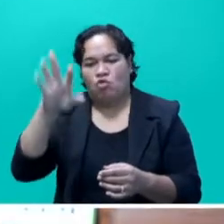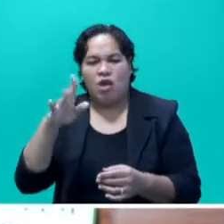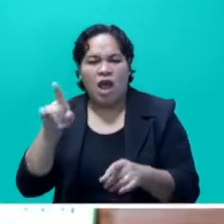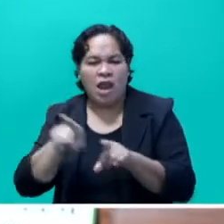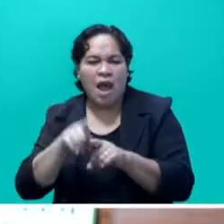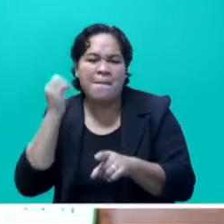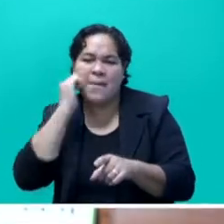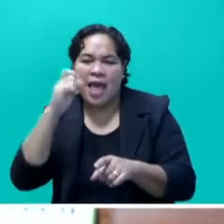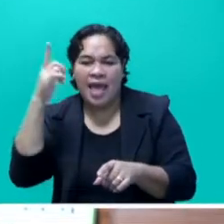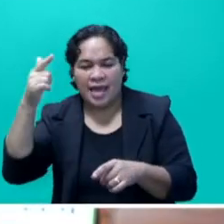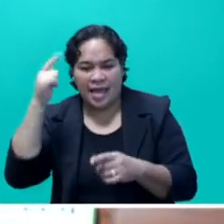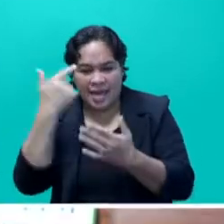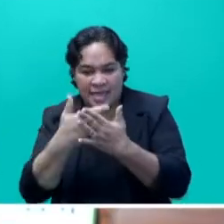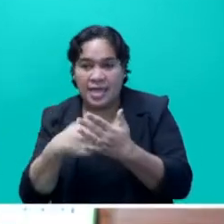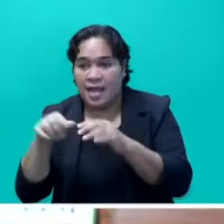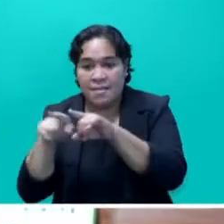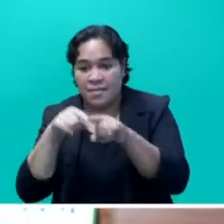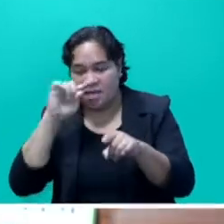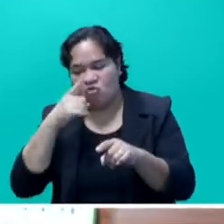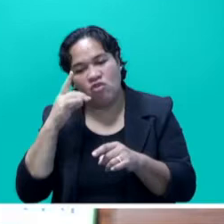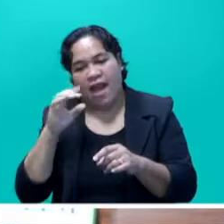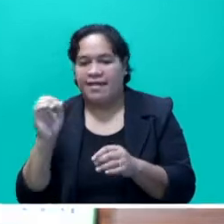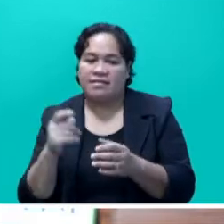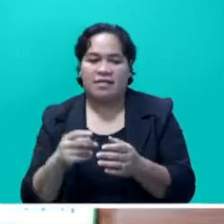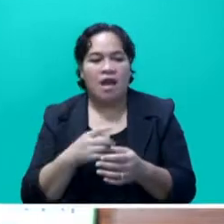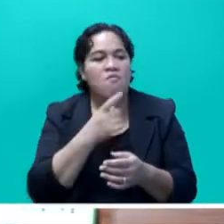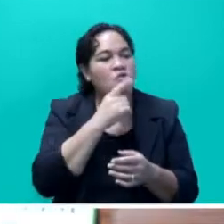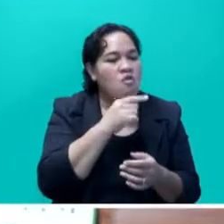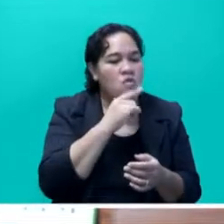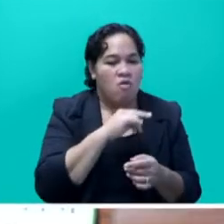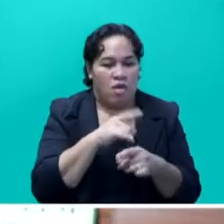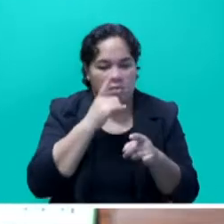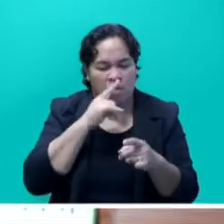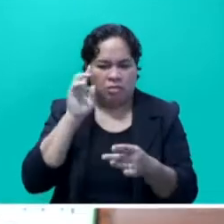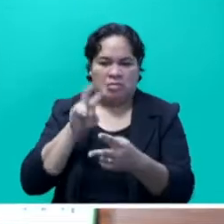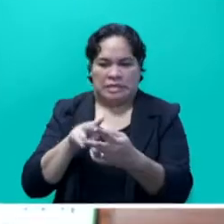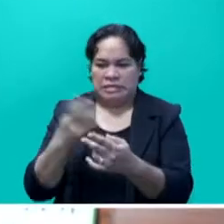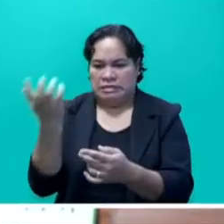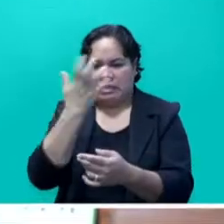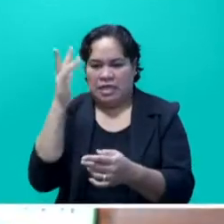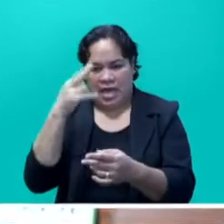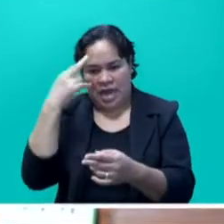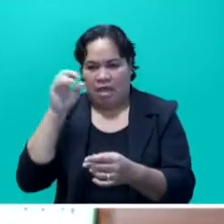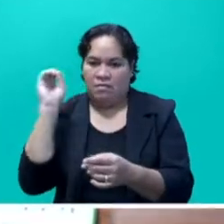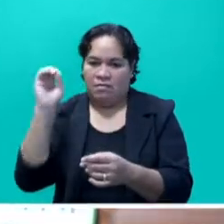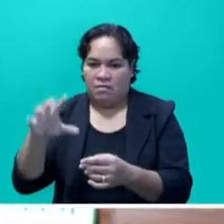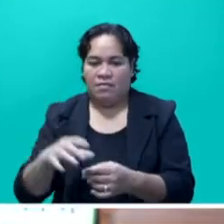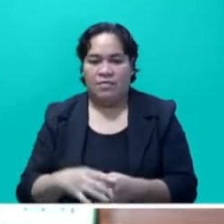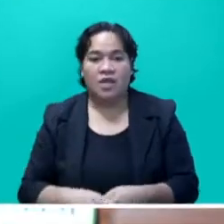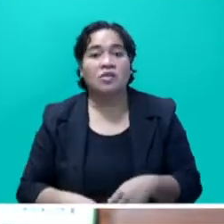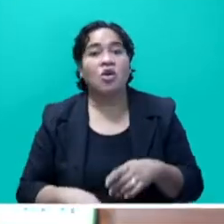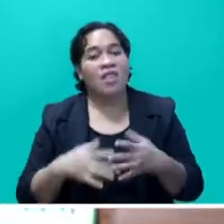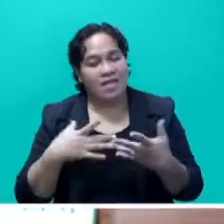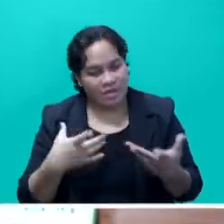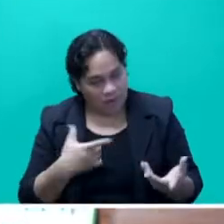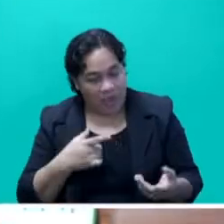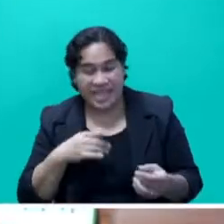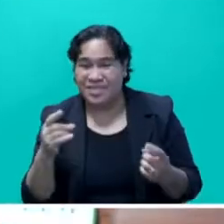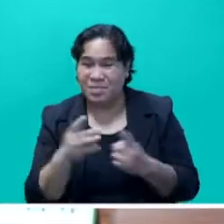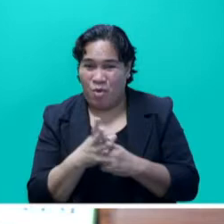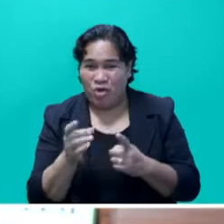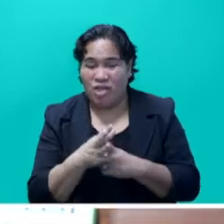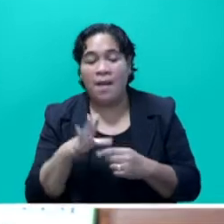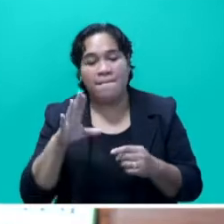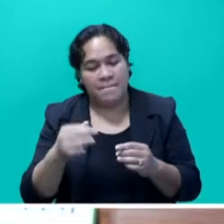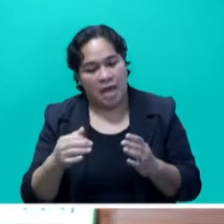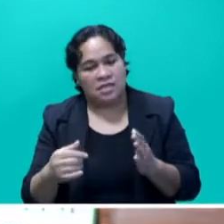consumers. So this legislation, in fact, the amendment to this legislation is so important. And I'll tell you